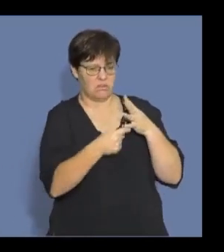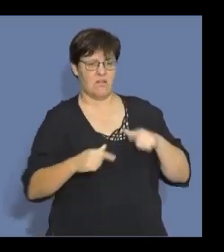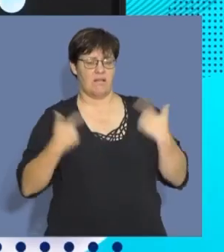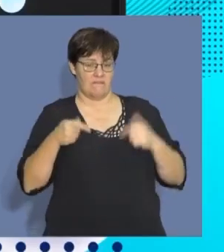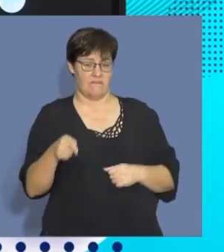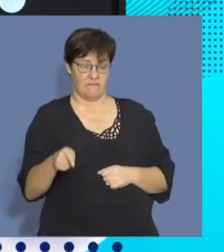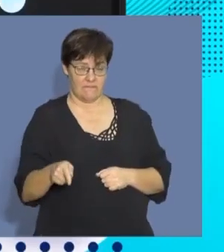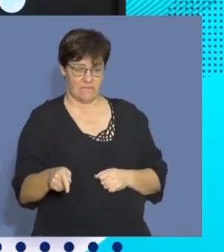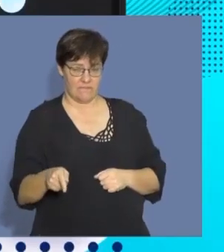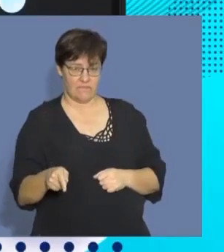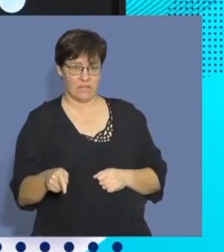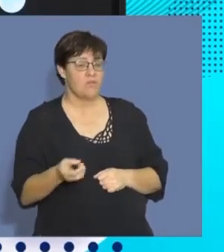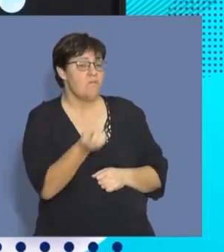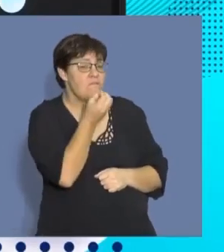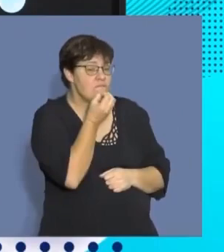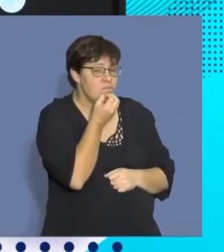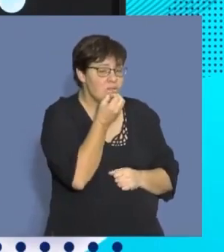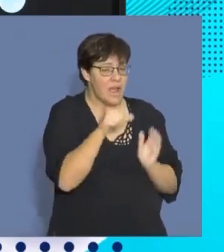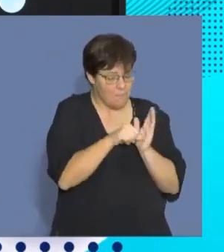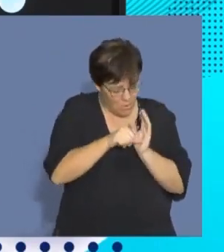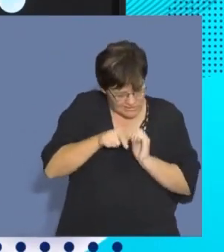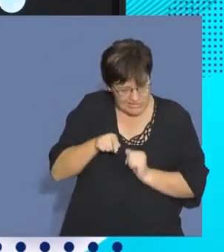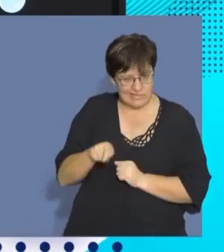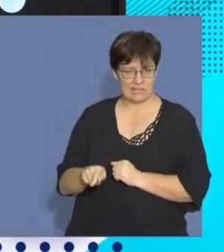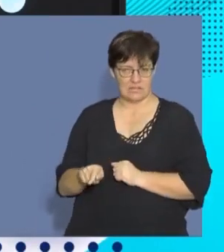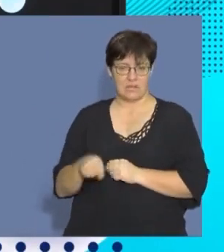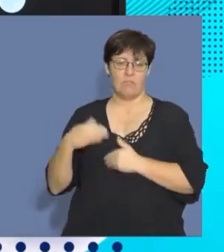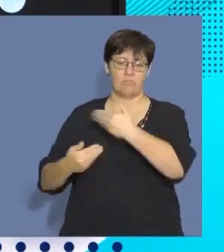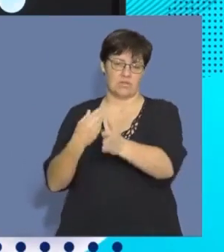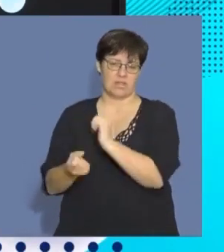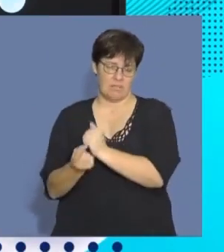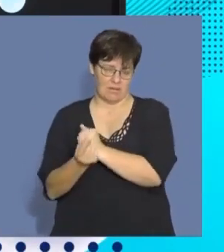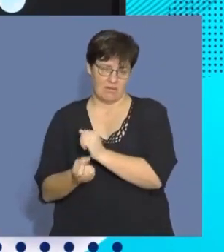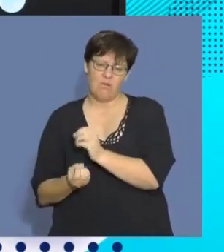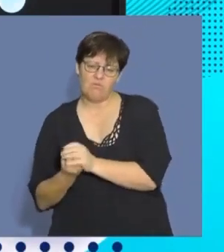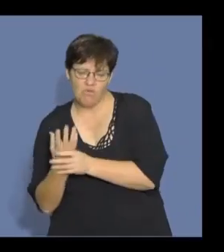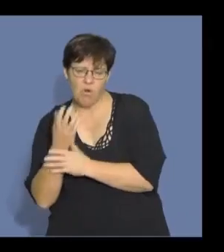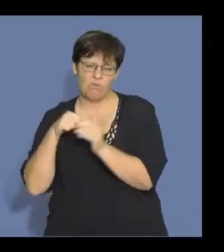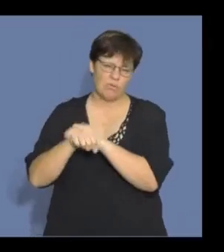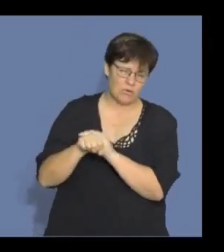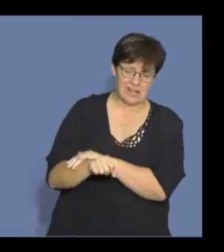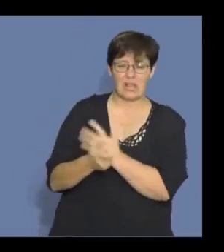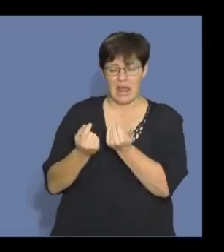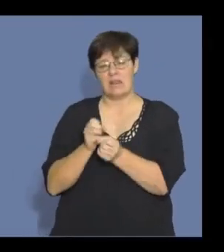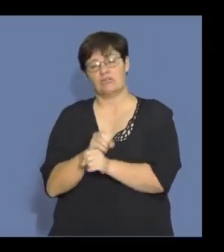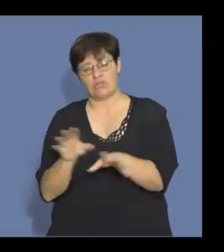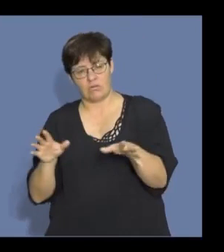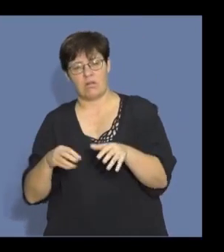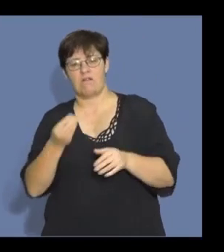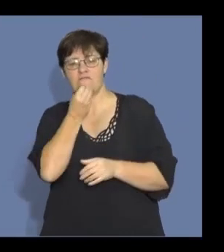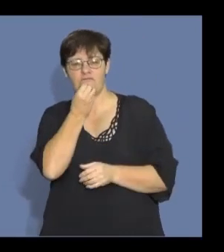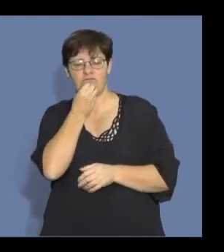organisms. And so nutrients are important for these important processes such as growth, reproduction, and general